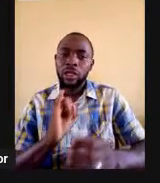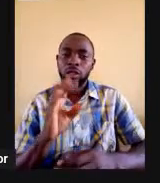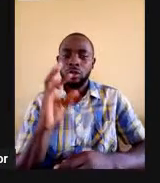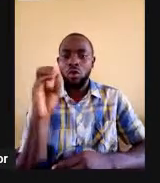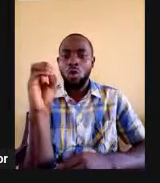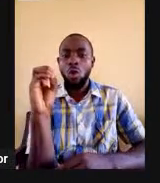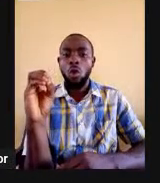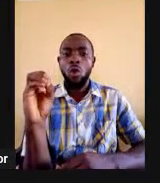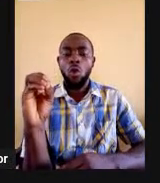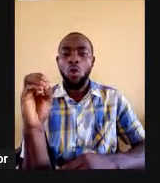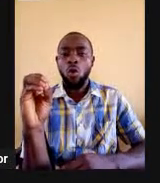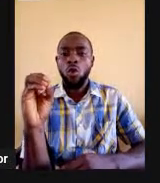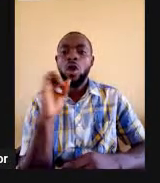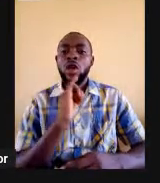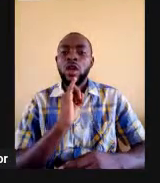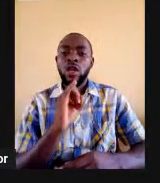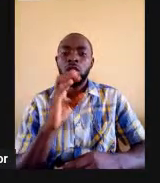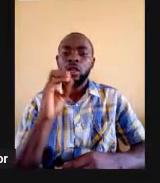is